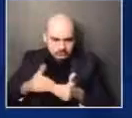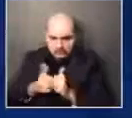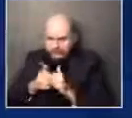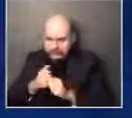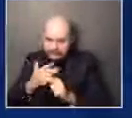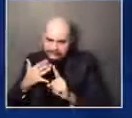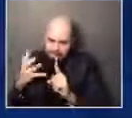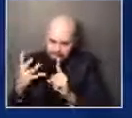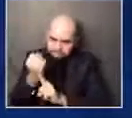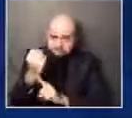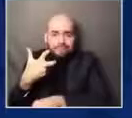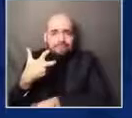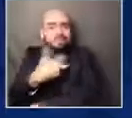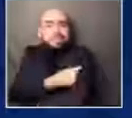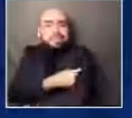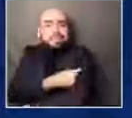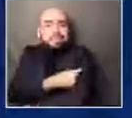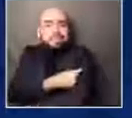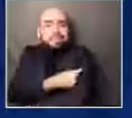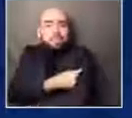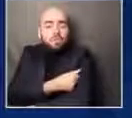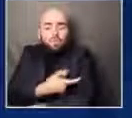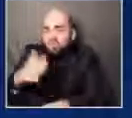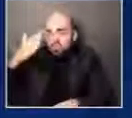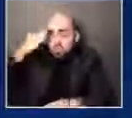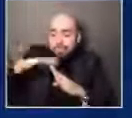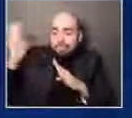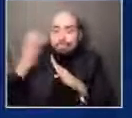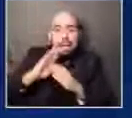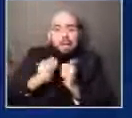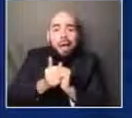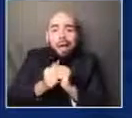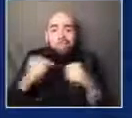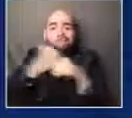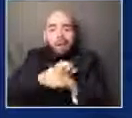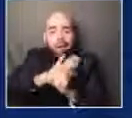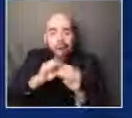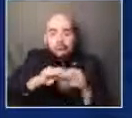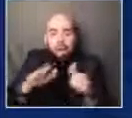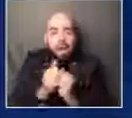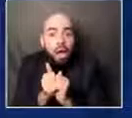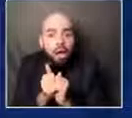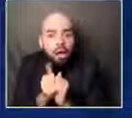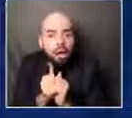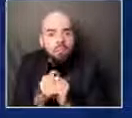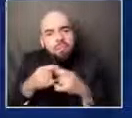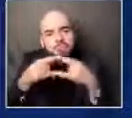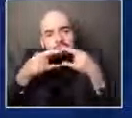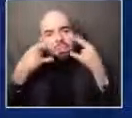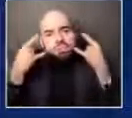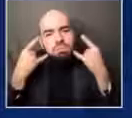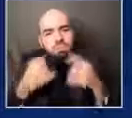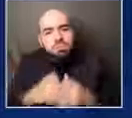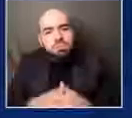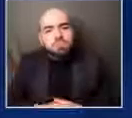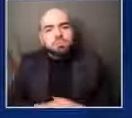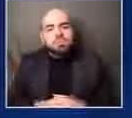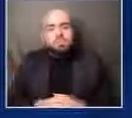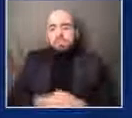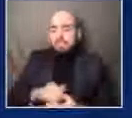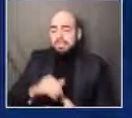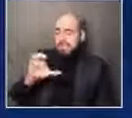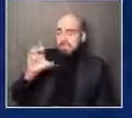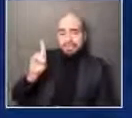the spread of COVID is wear a mask. The head of the CDC warned this fall that